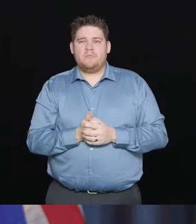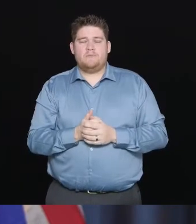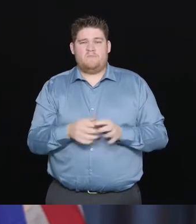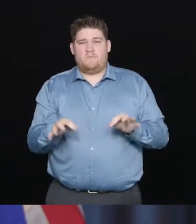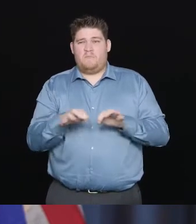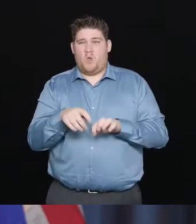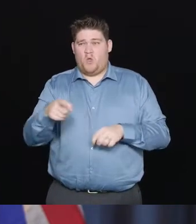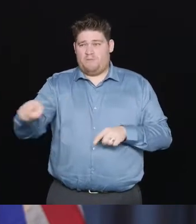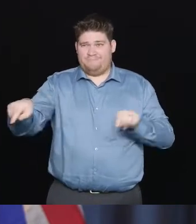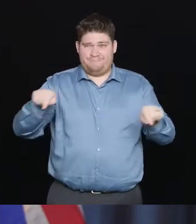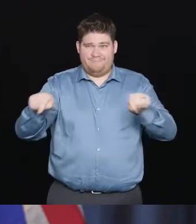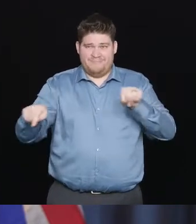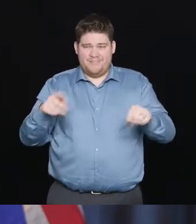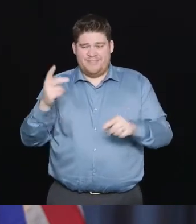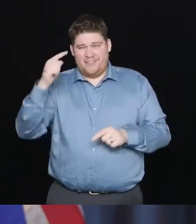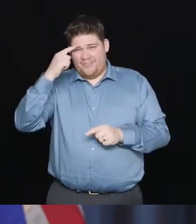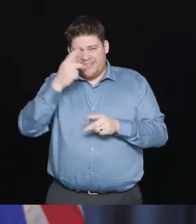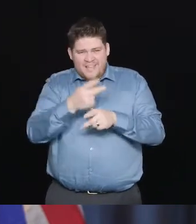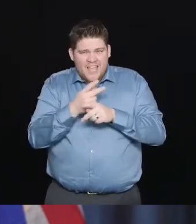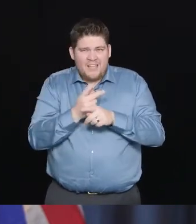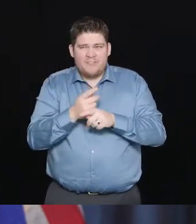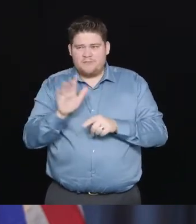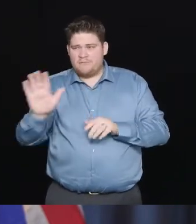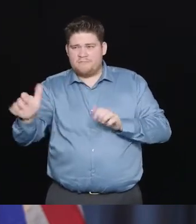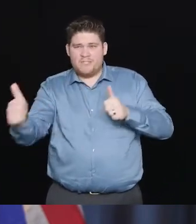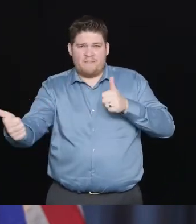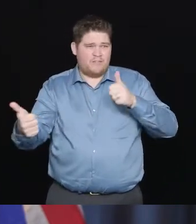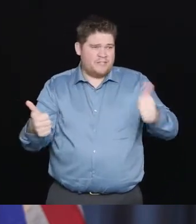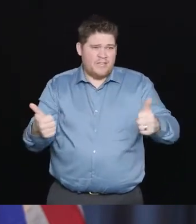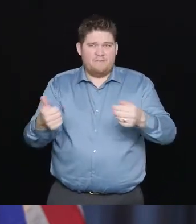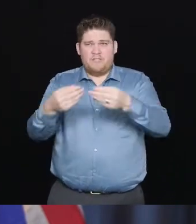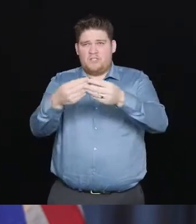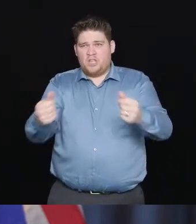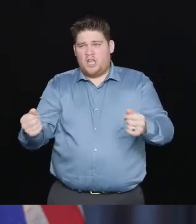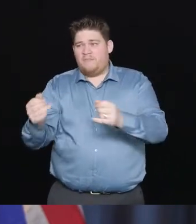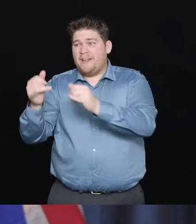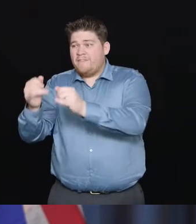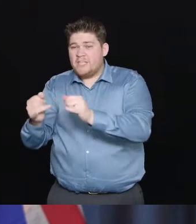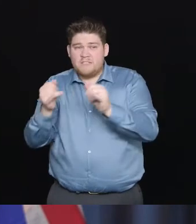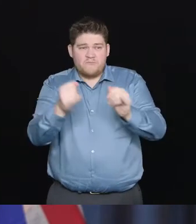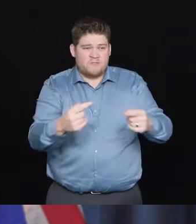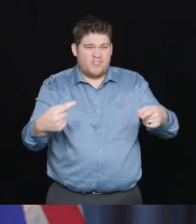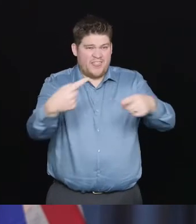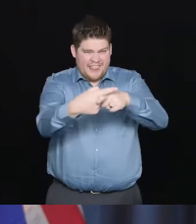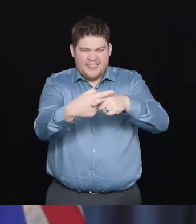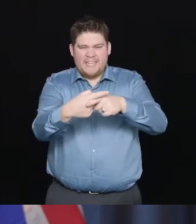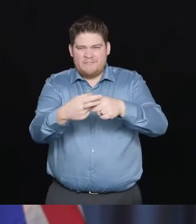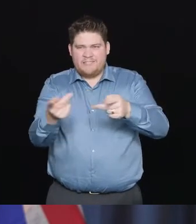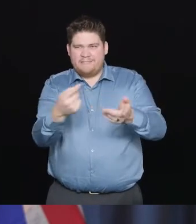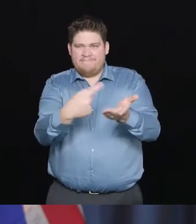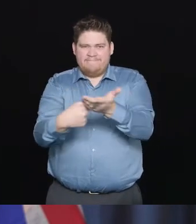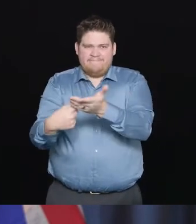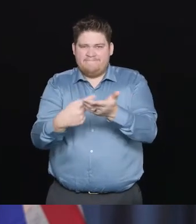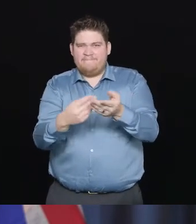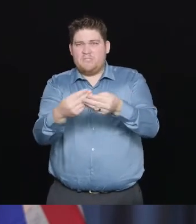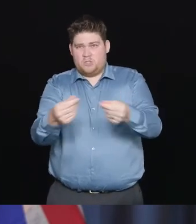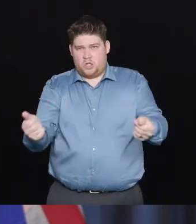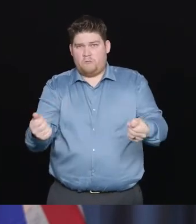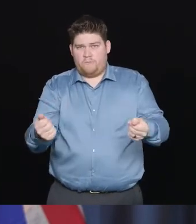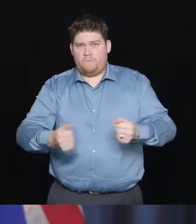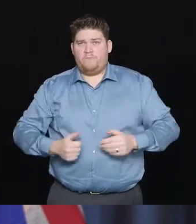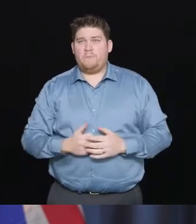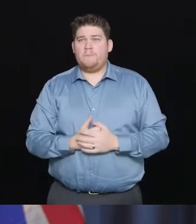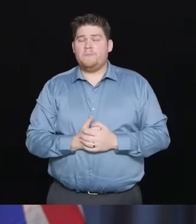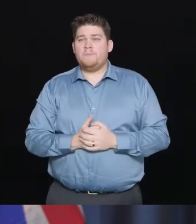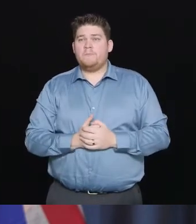should be one or the other. We do want to try and minimize exposure, so it has a lot to do with how you can